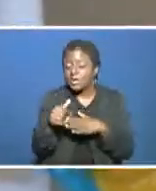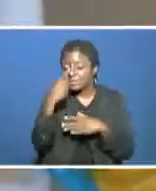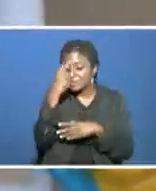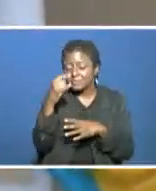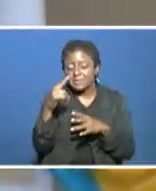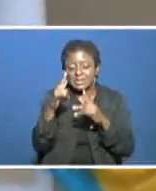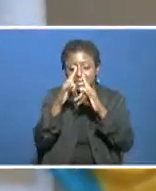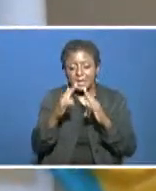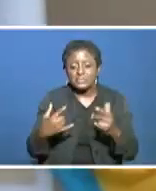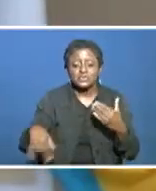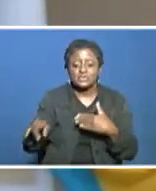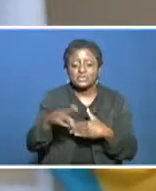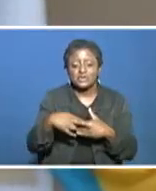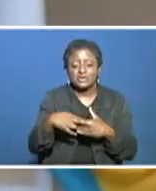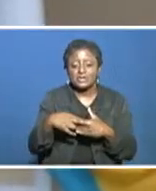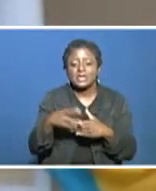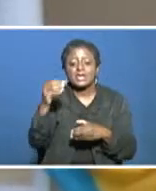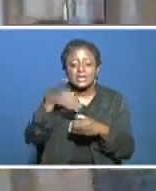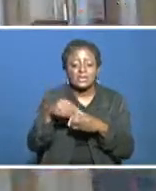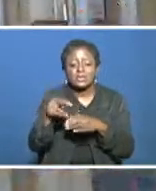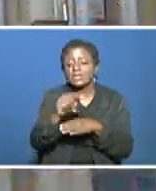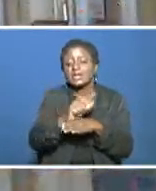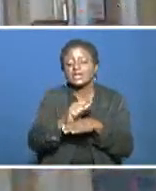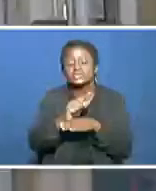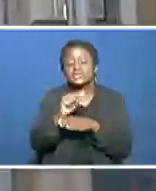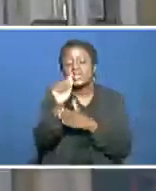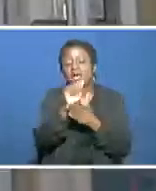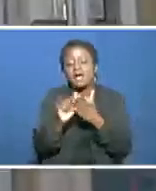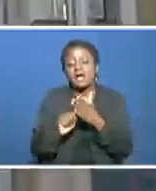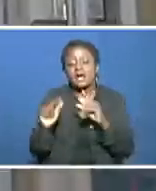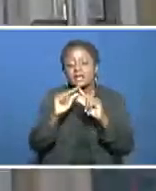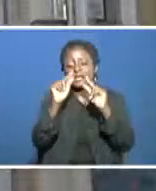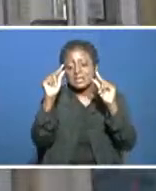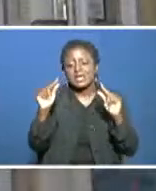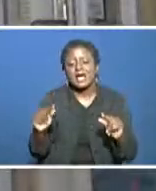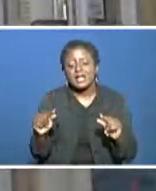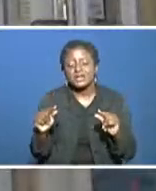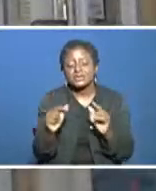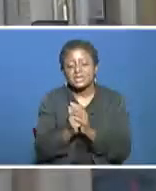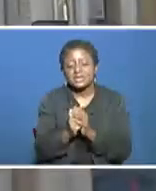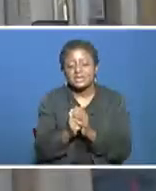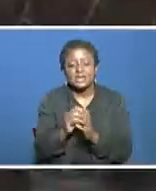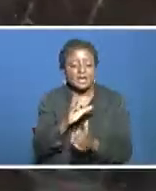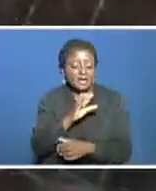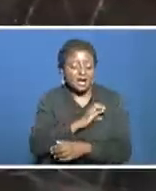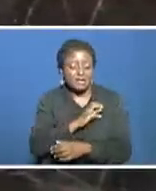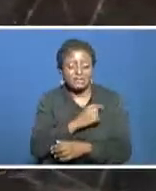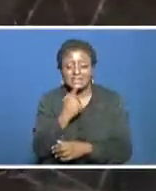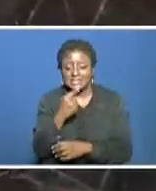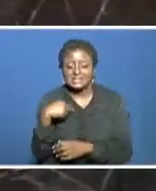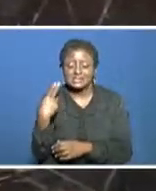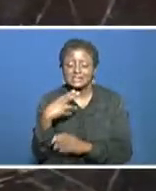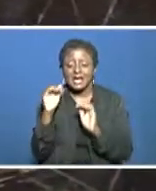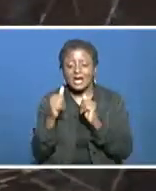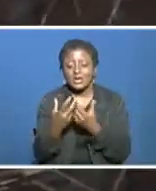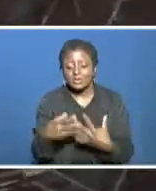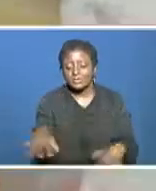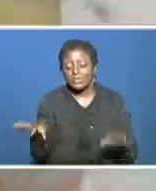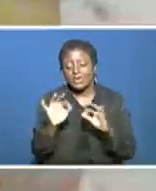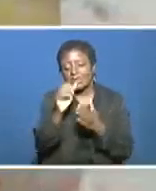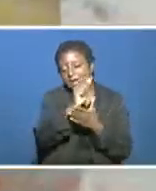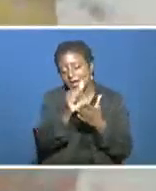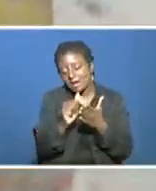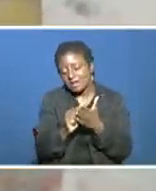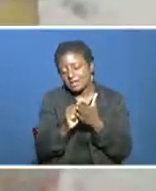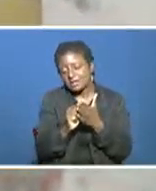Art Gallery as one of them. NAGB Education Outreach Manager Katrina Cartwright tells us how crucial art is and why